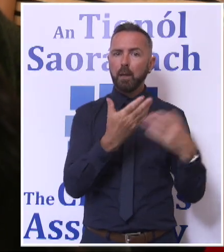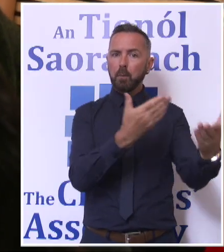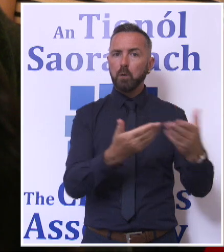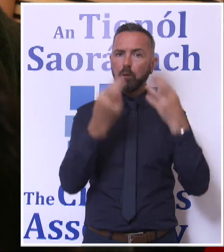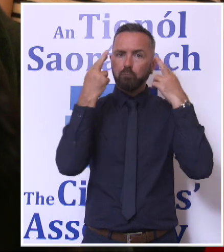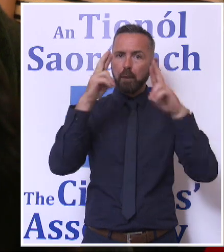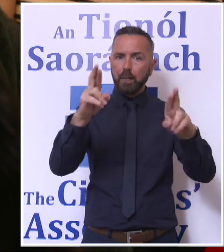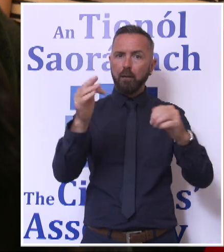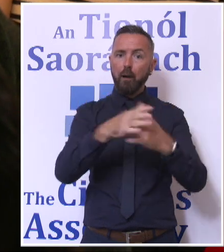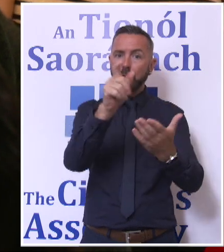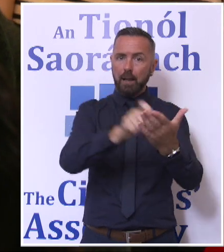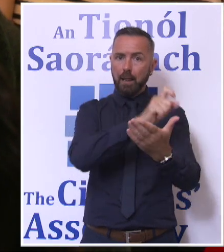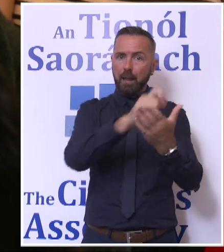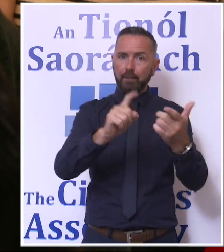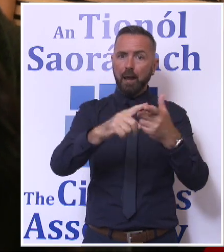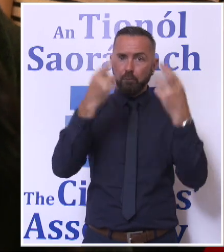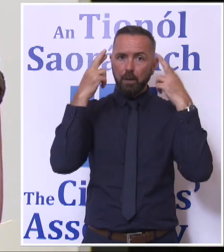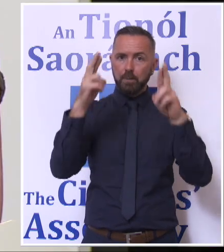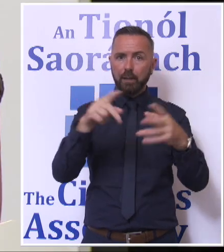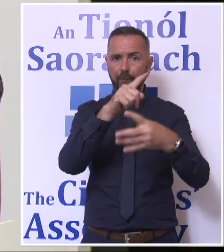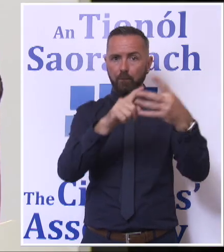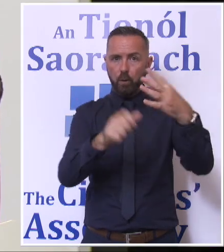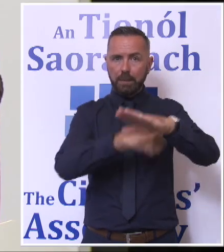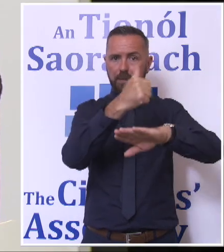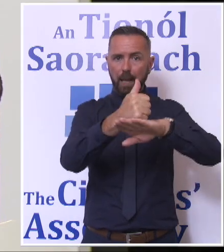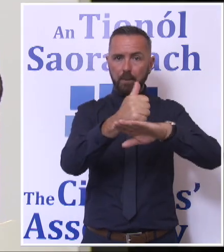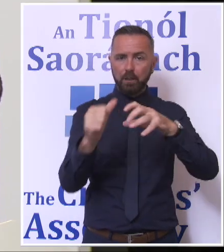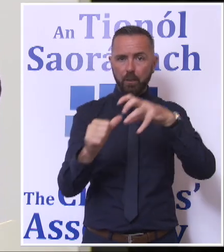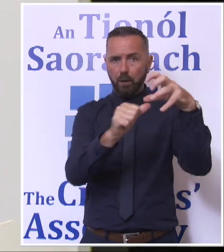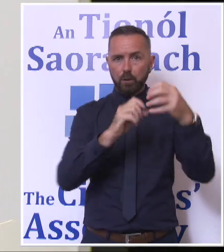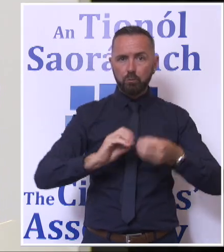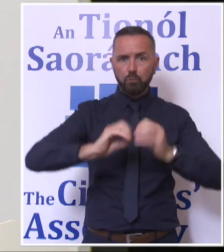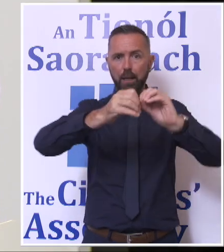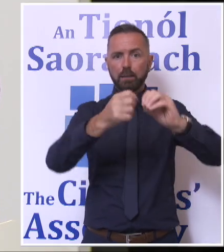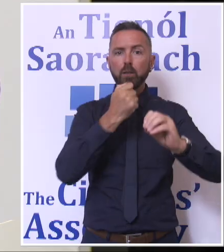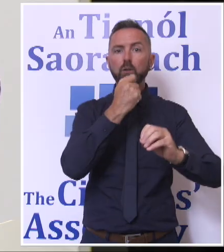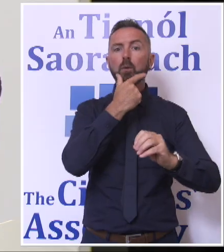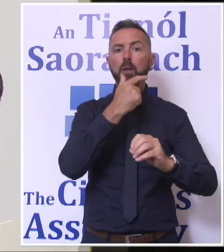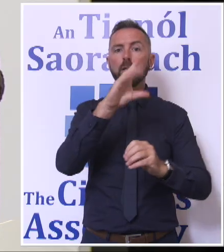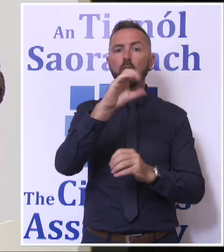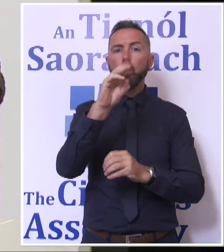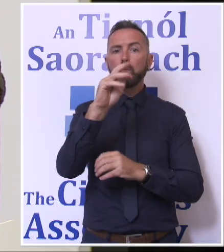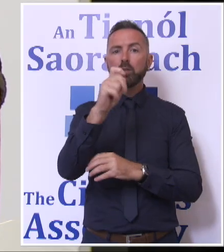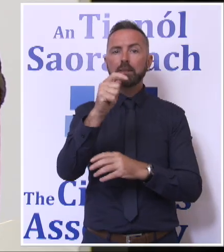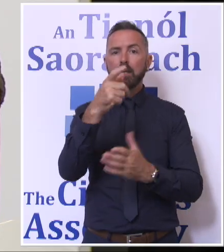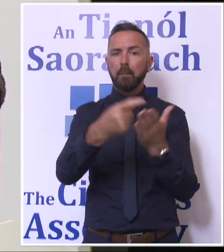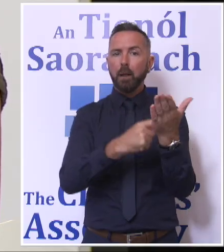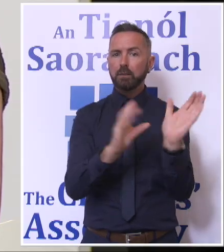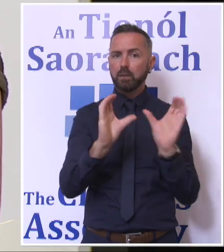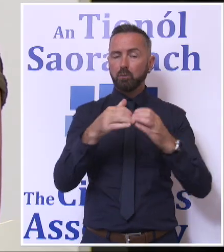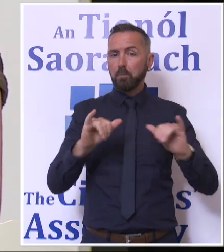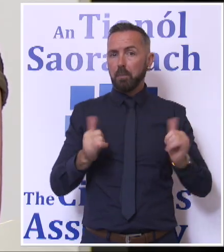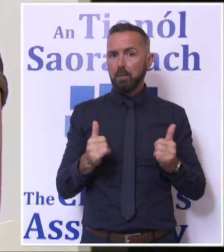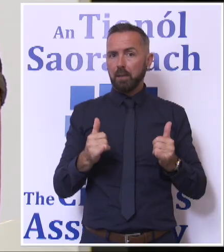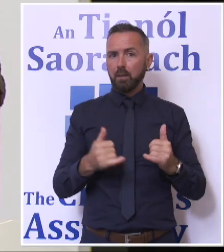and executive from the 4 established local authorities to form a Dublin corporate policy group. Functions which could